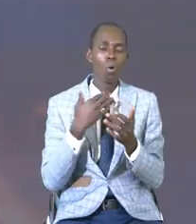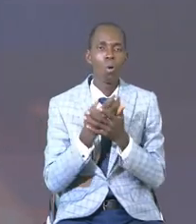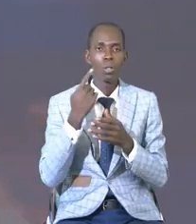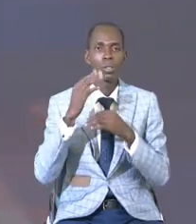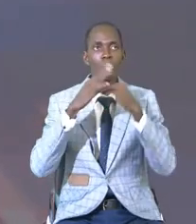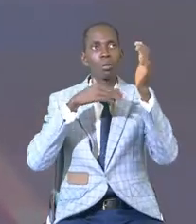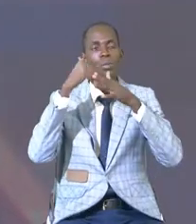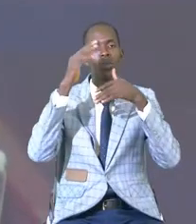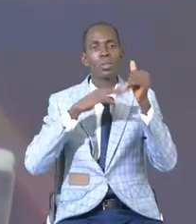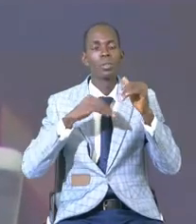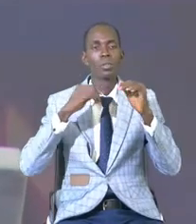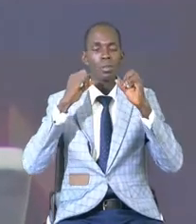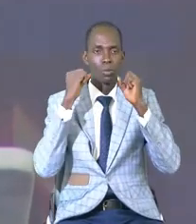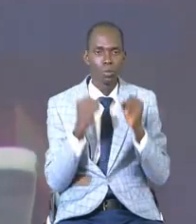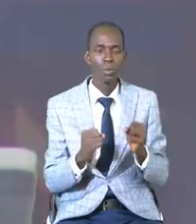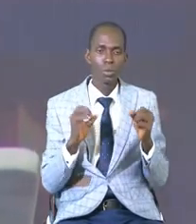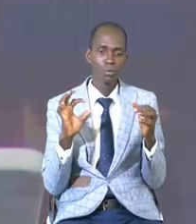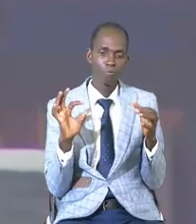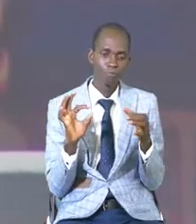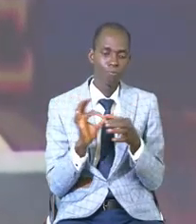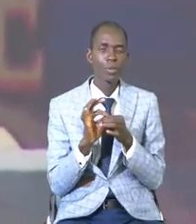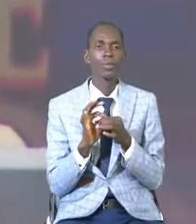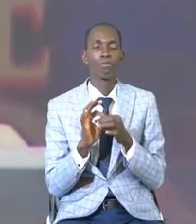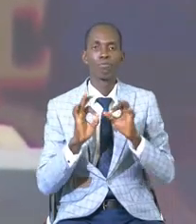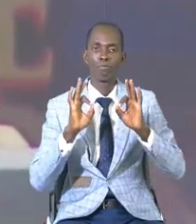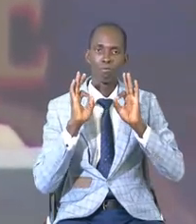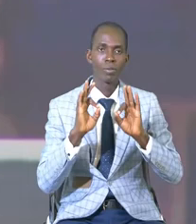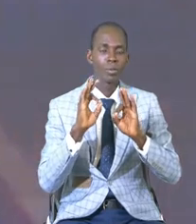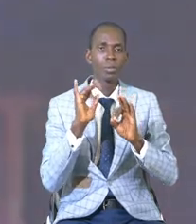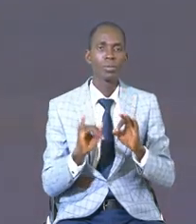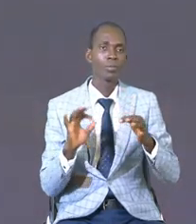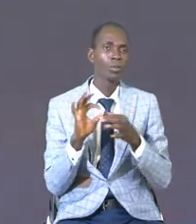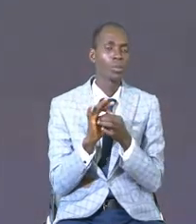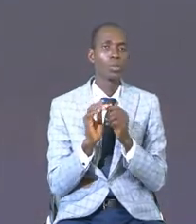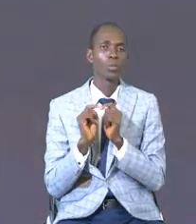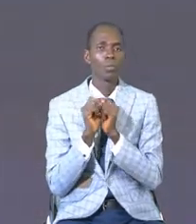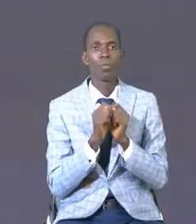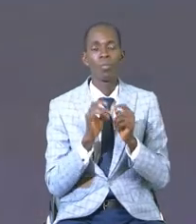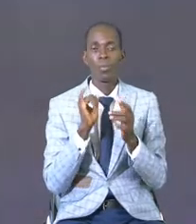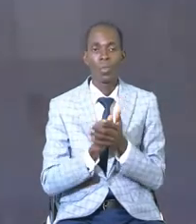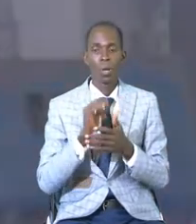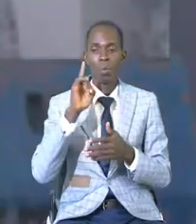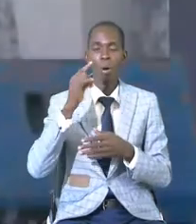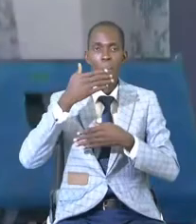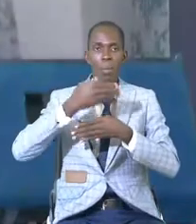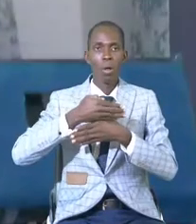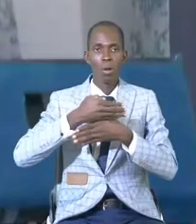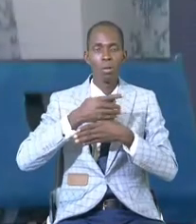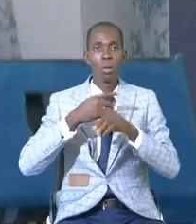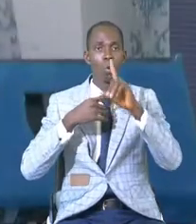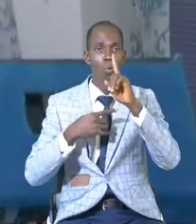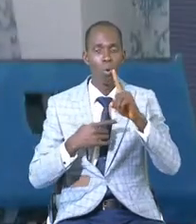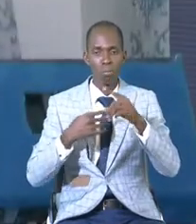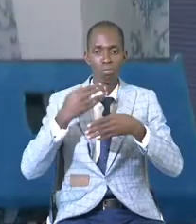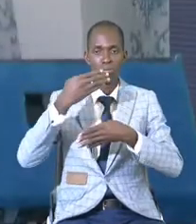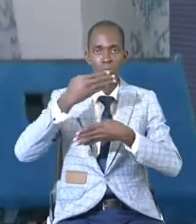framed together. All the building, that block now. A pile of blocks is